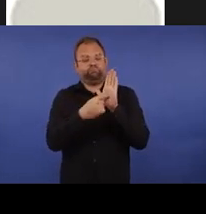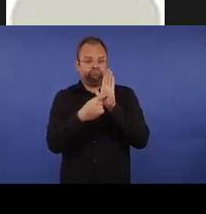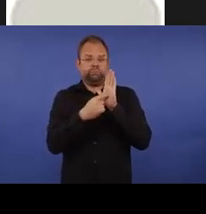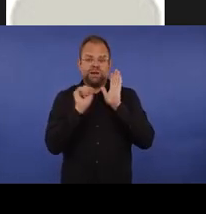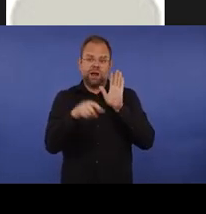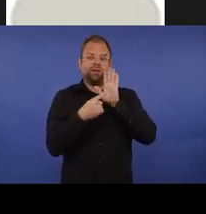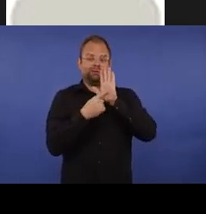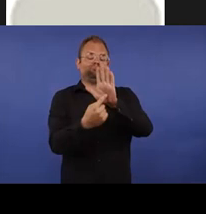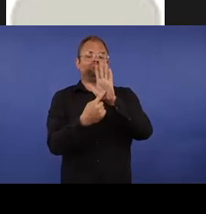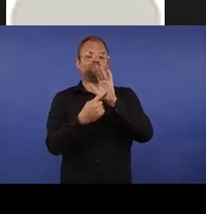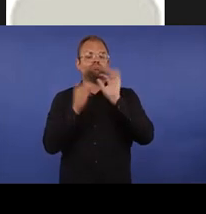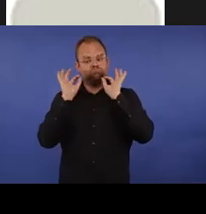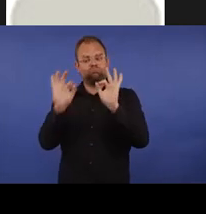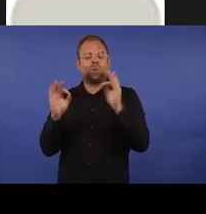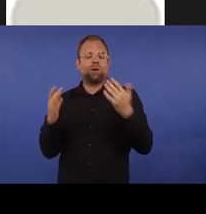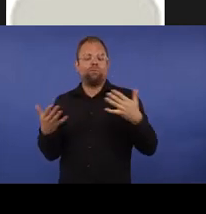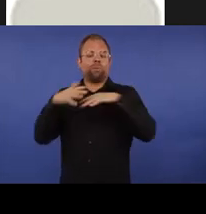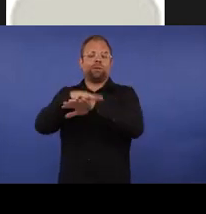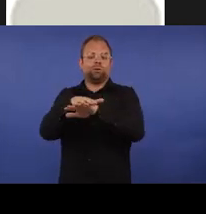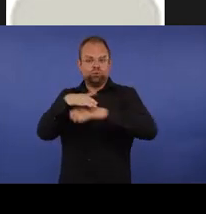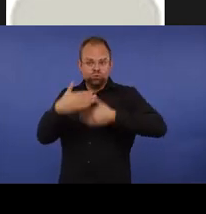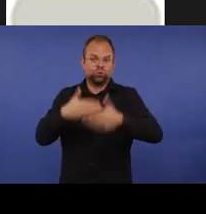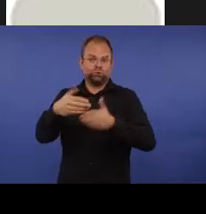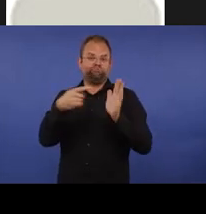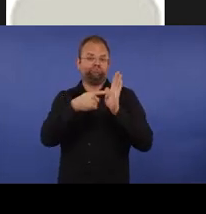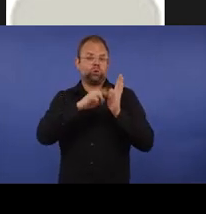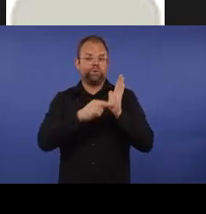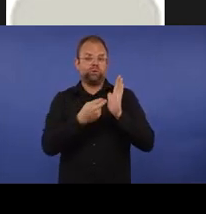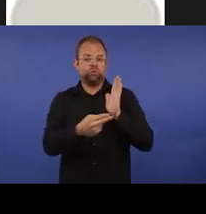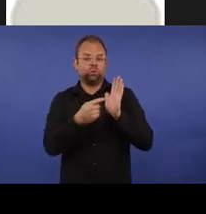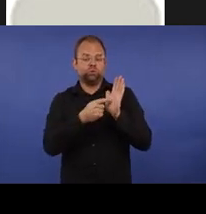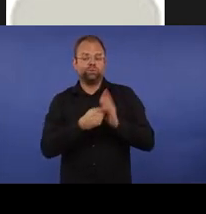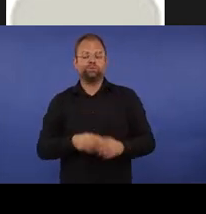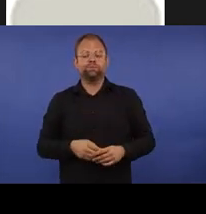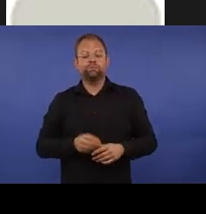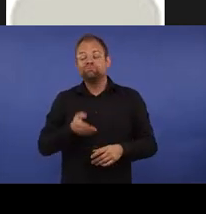civil society should push to the governors to